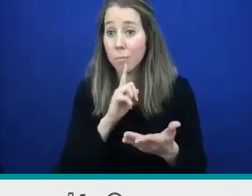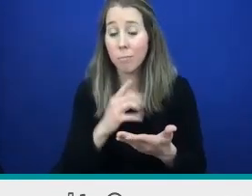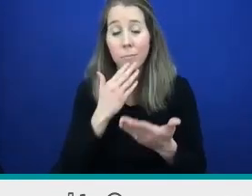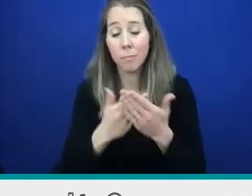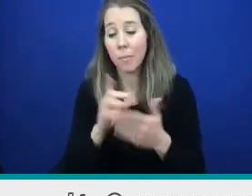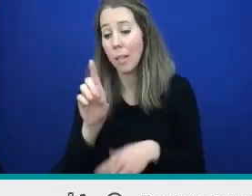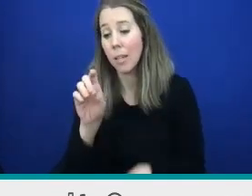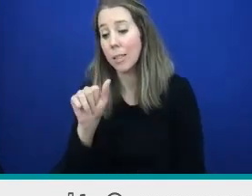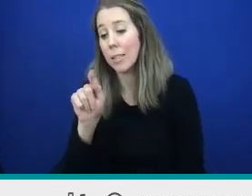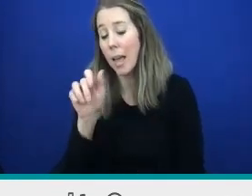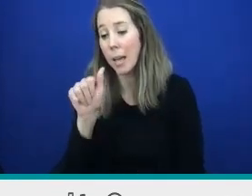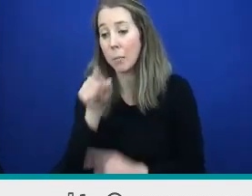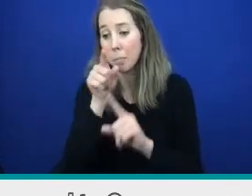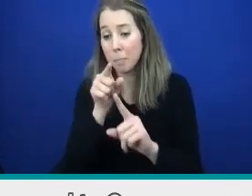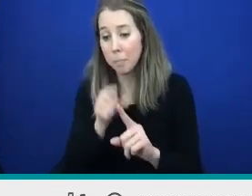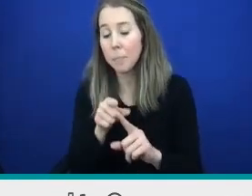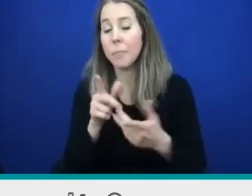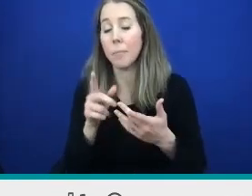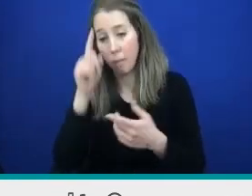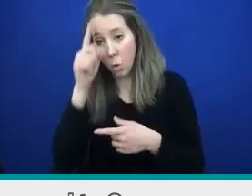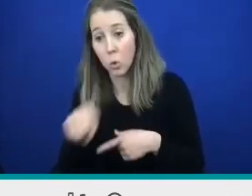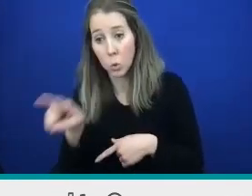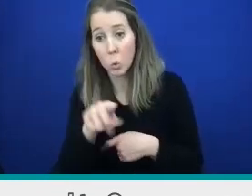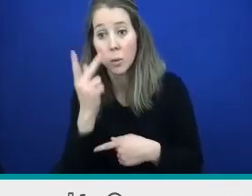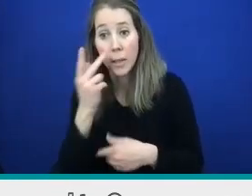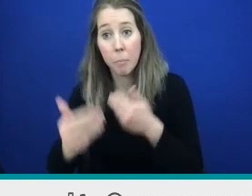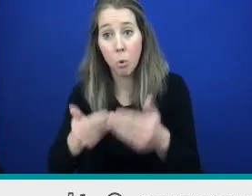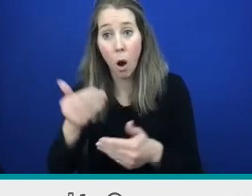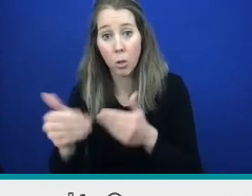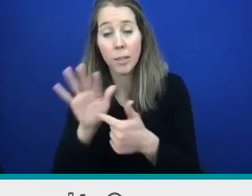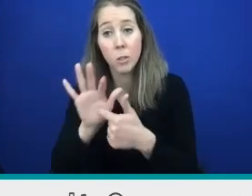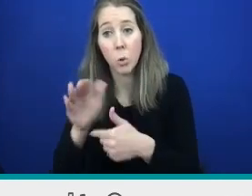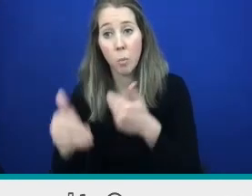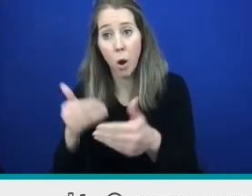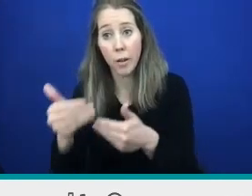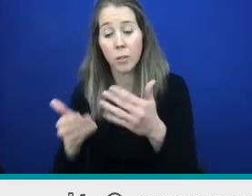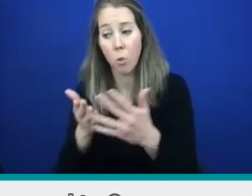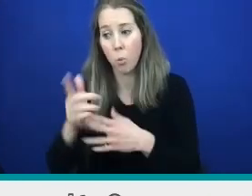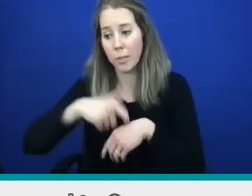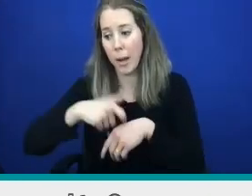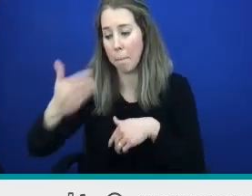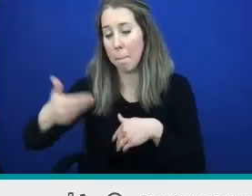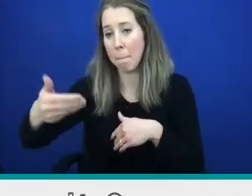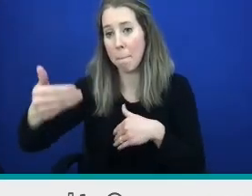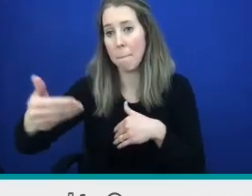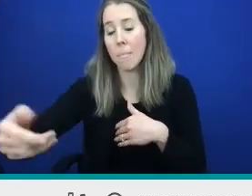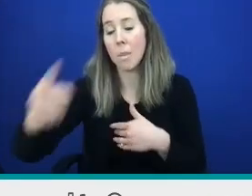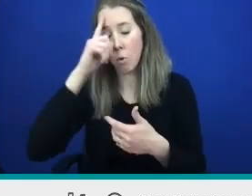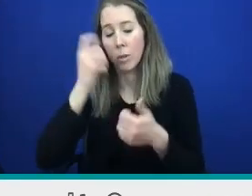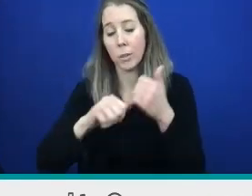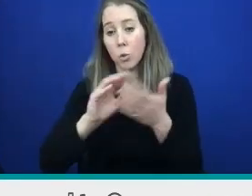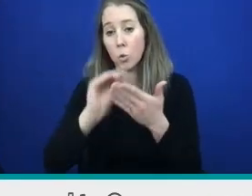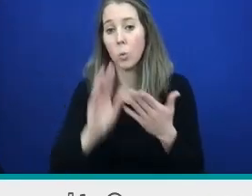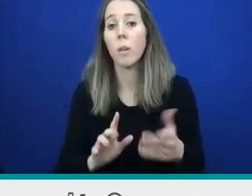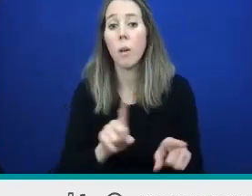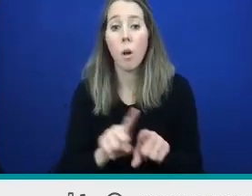for you kind of on the back end to see progress throughout time and to show progress throughout time for each of your students, as well